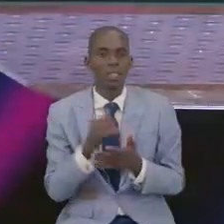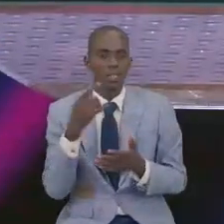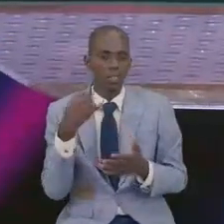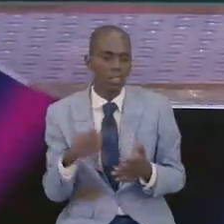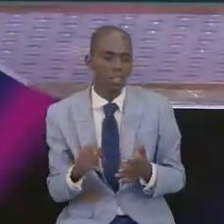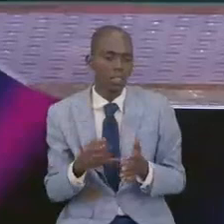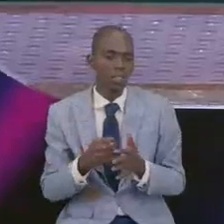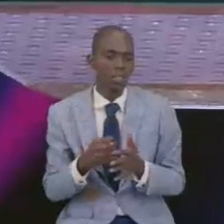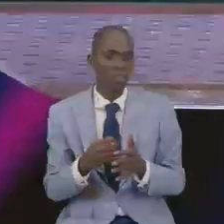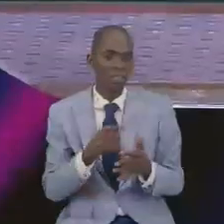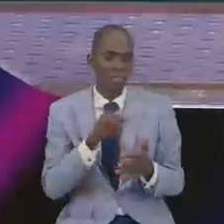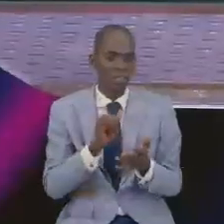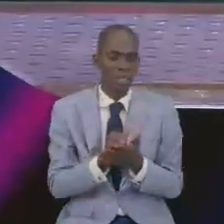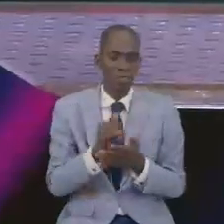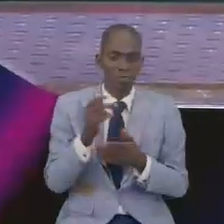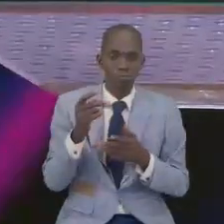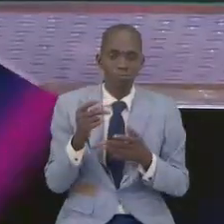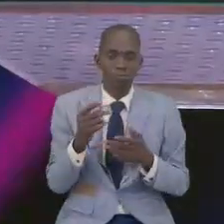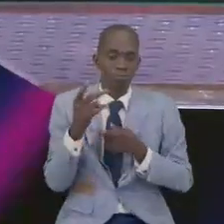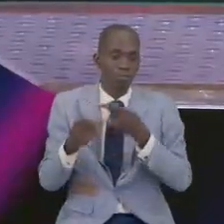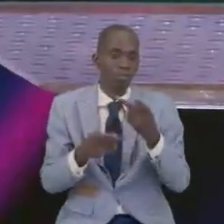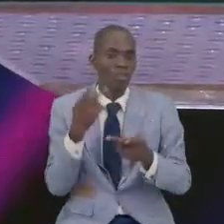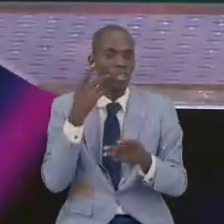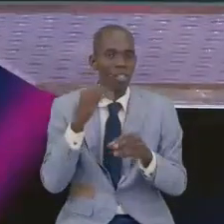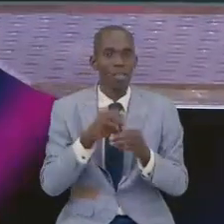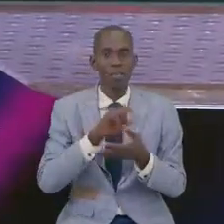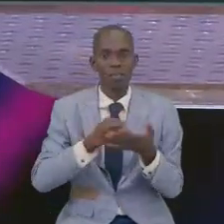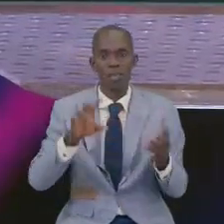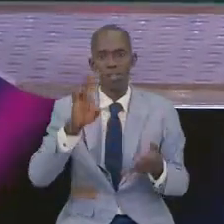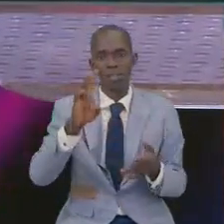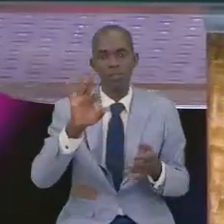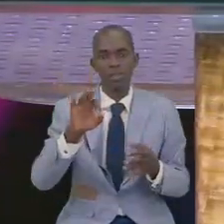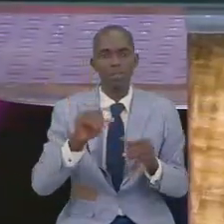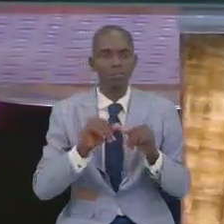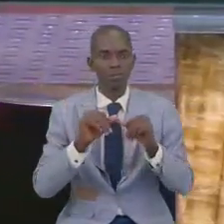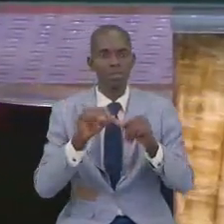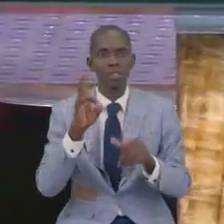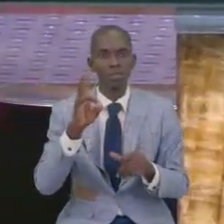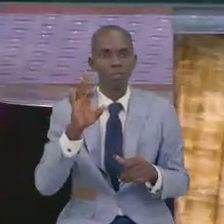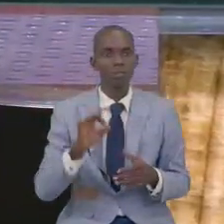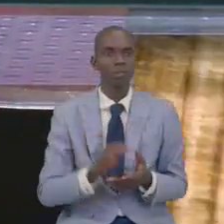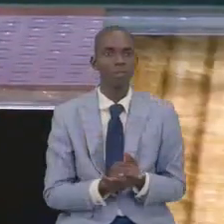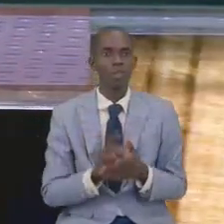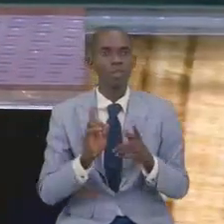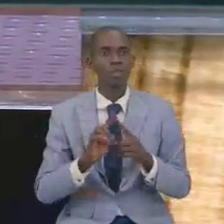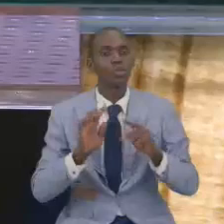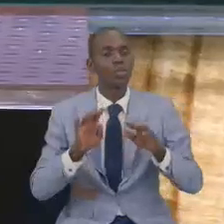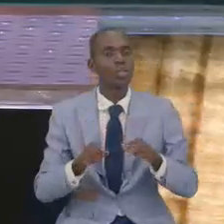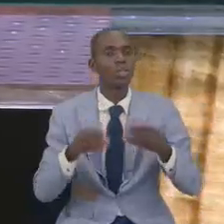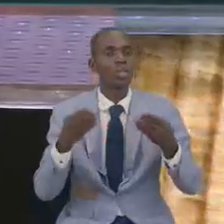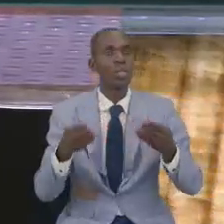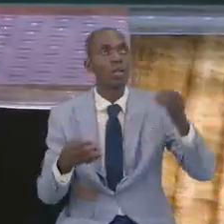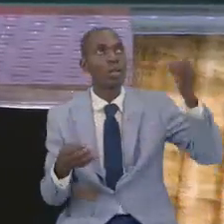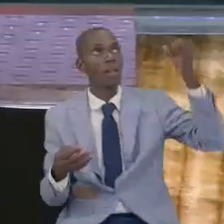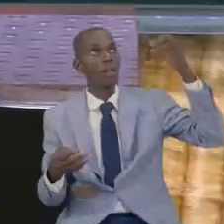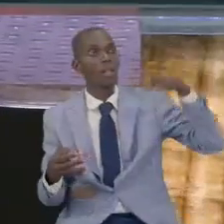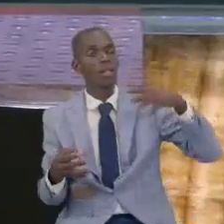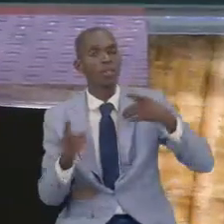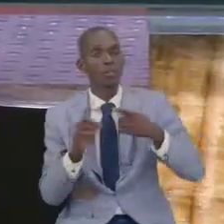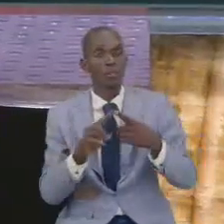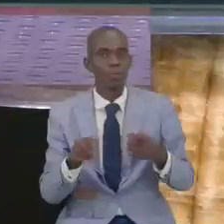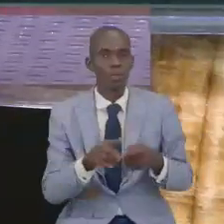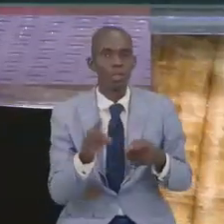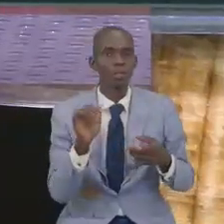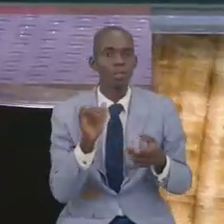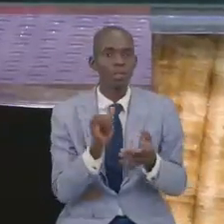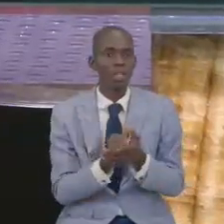high has visited us. Look at verse 79. In verse 79, to give a light to